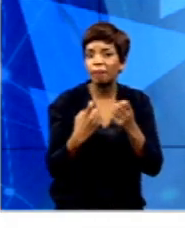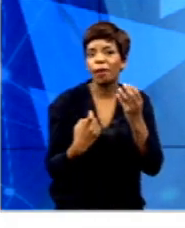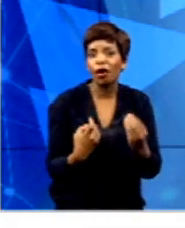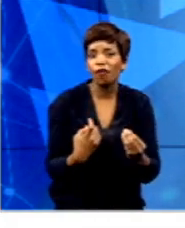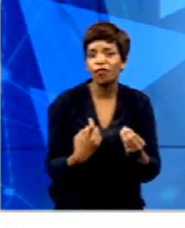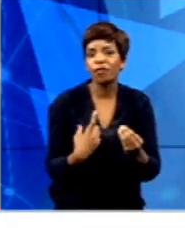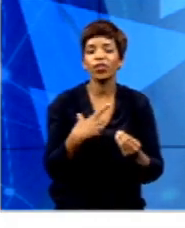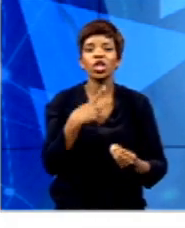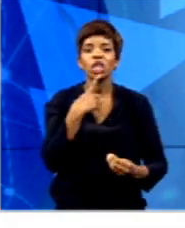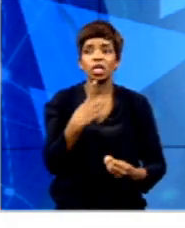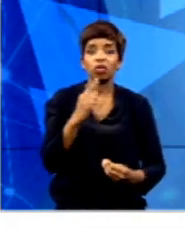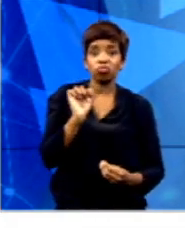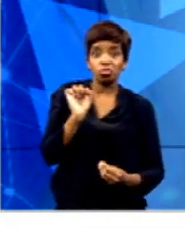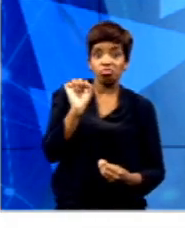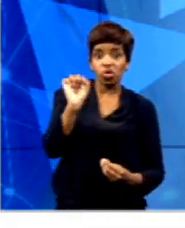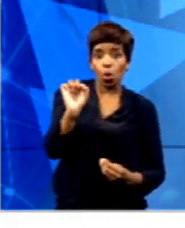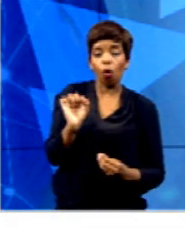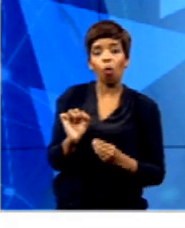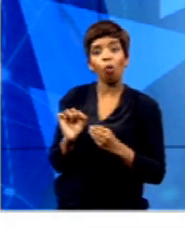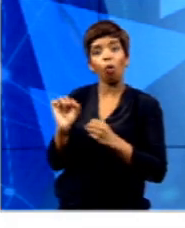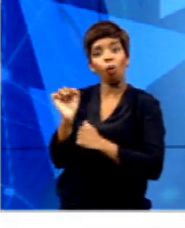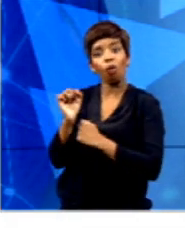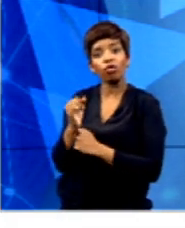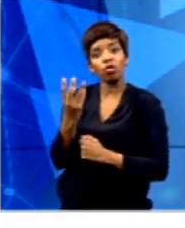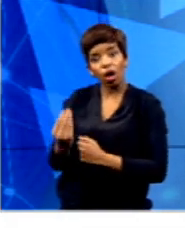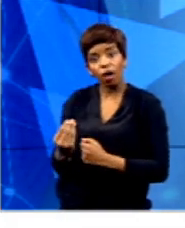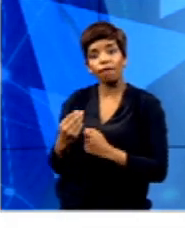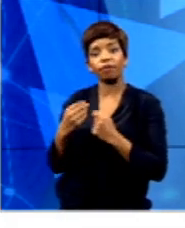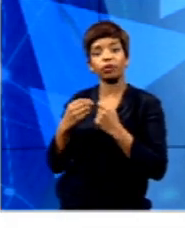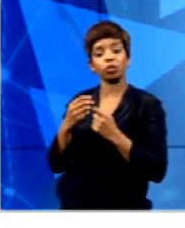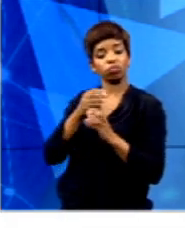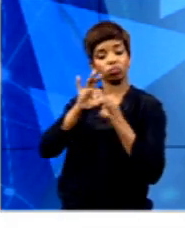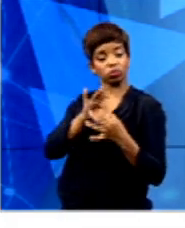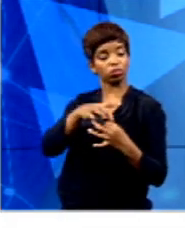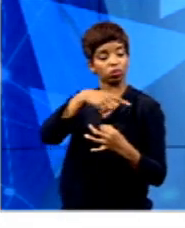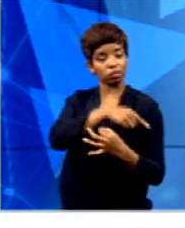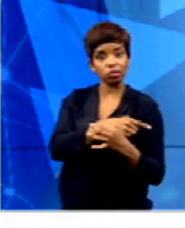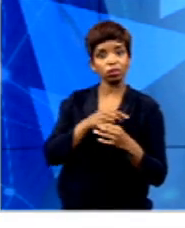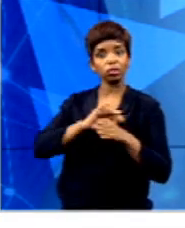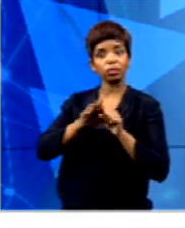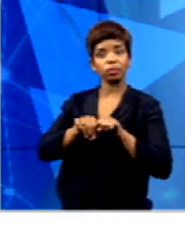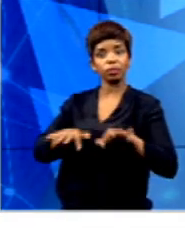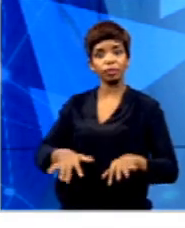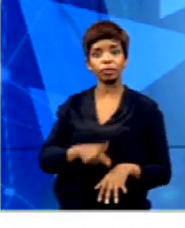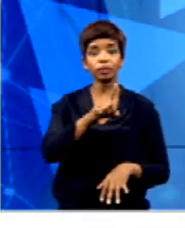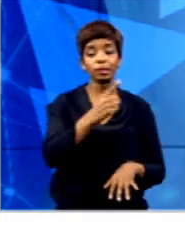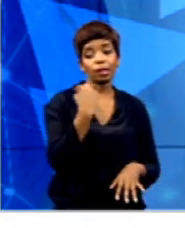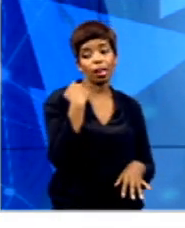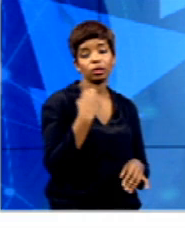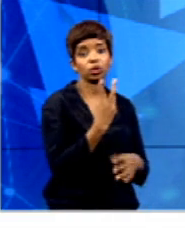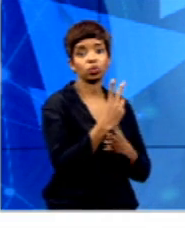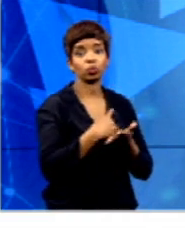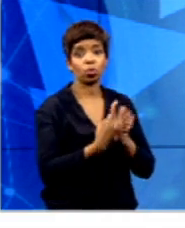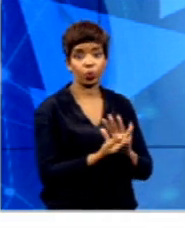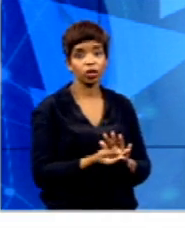started seeing in relation to COVID-19 cases. So in the last 2 weeks, we've seen an increase in the number of